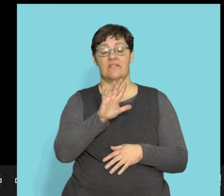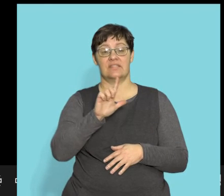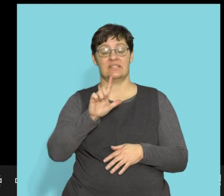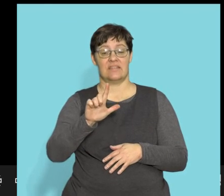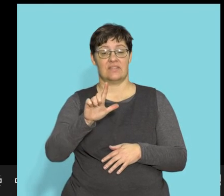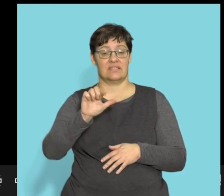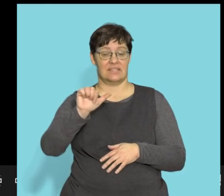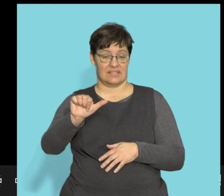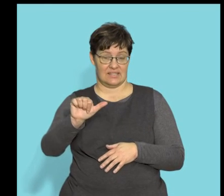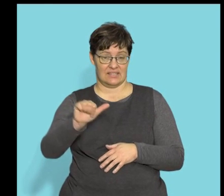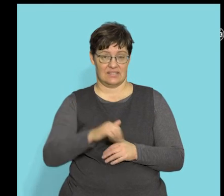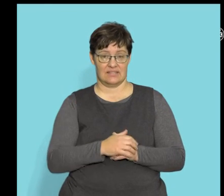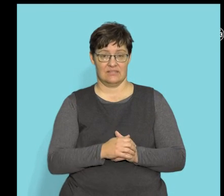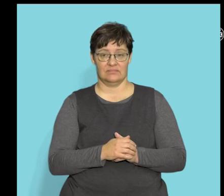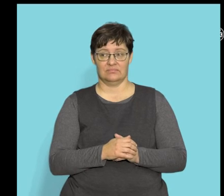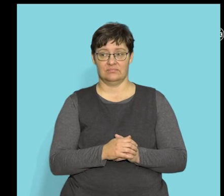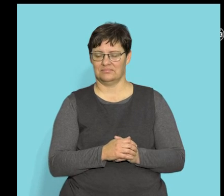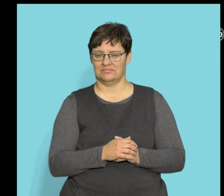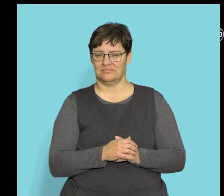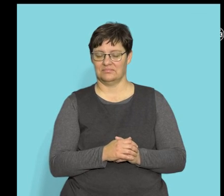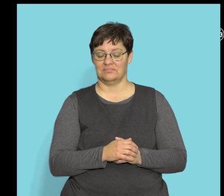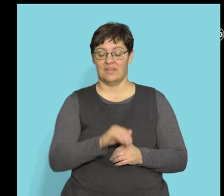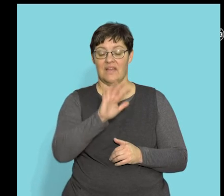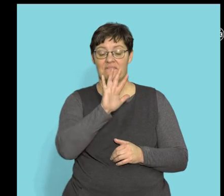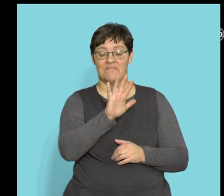me 576.